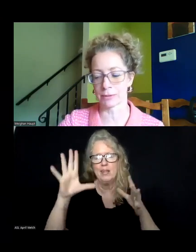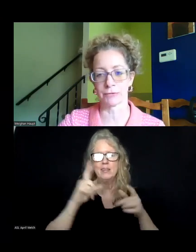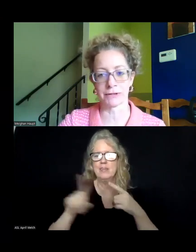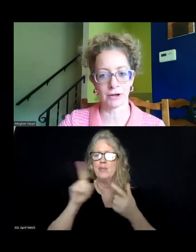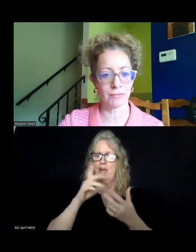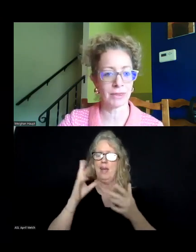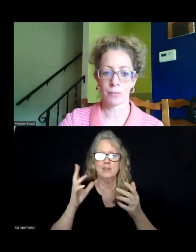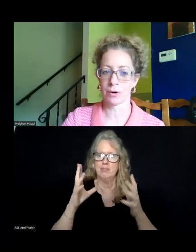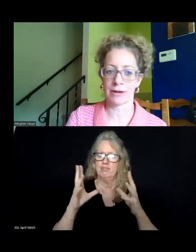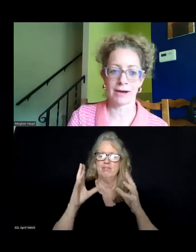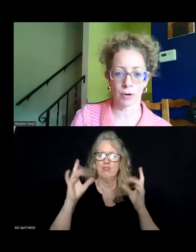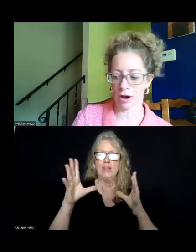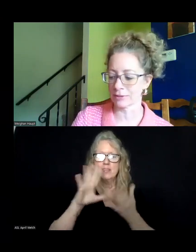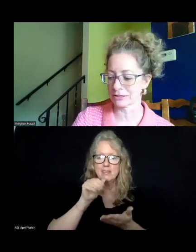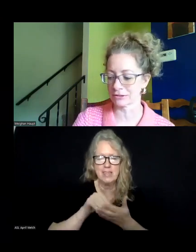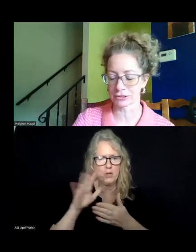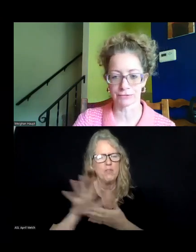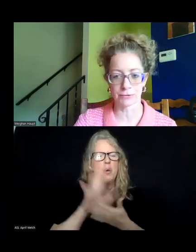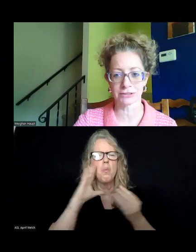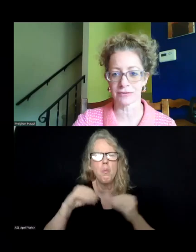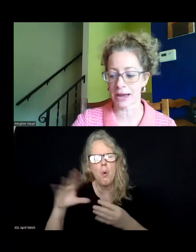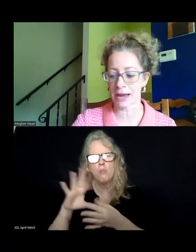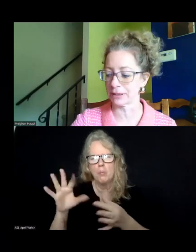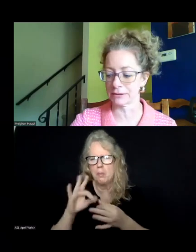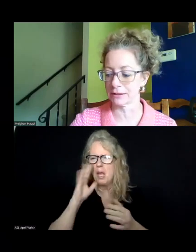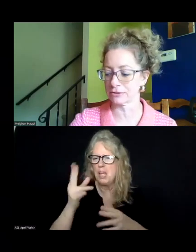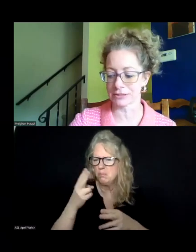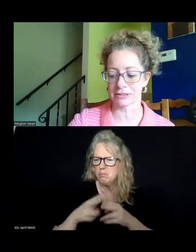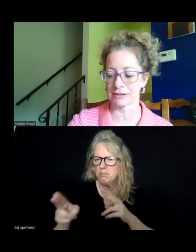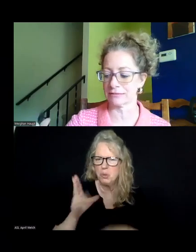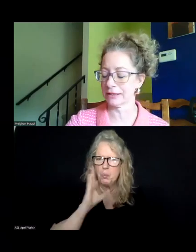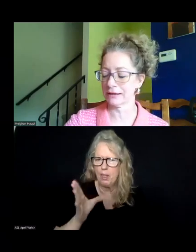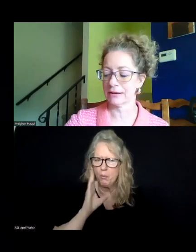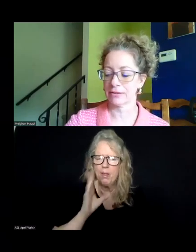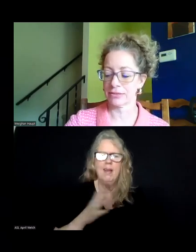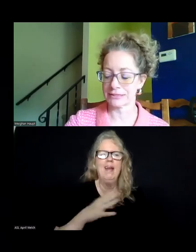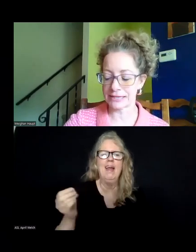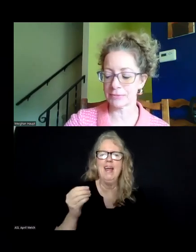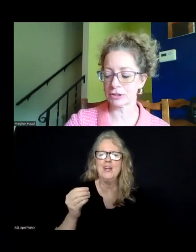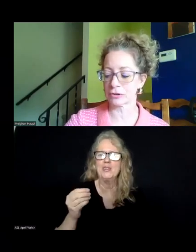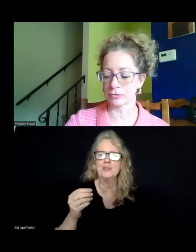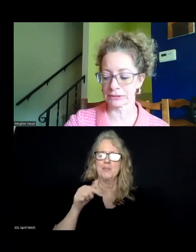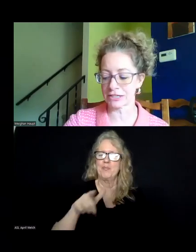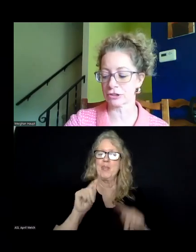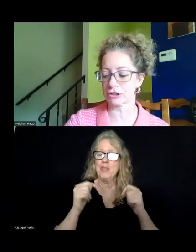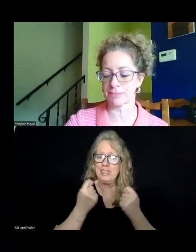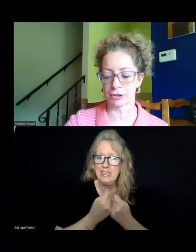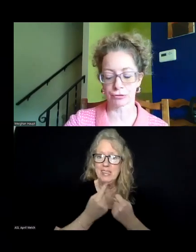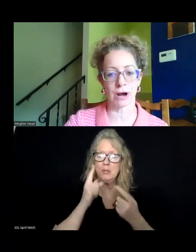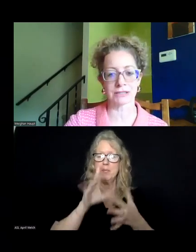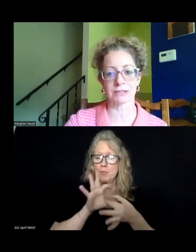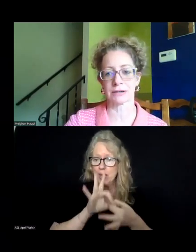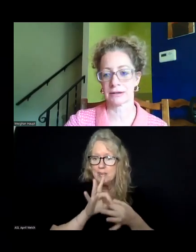an incredible video. We'll have more comments in just a few minutes on that, but just the team it took, the